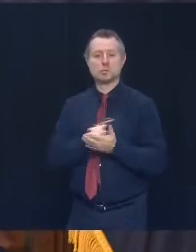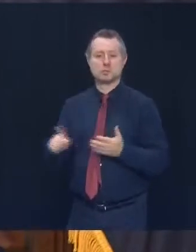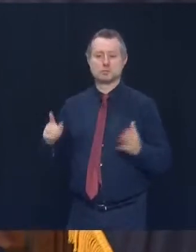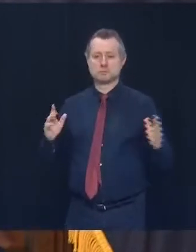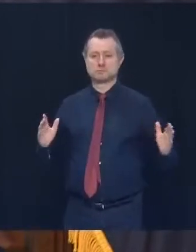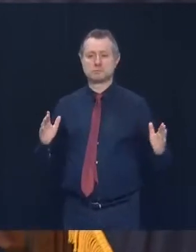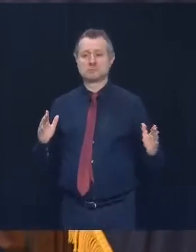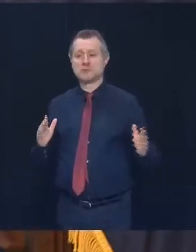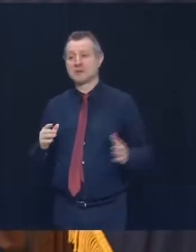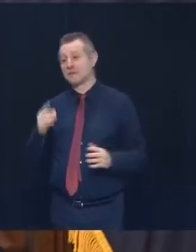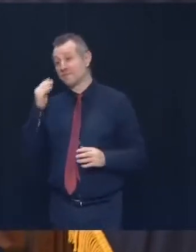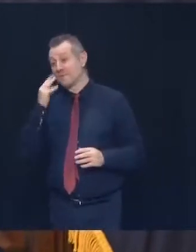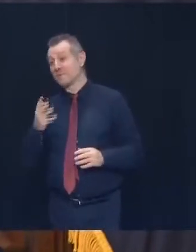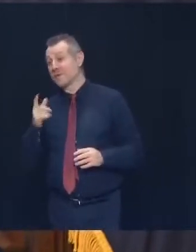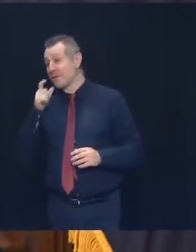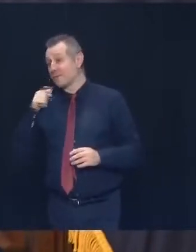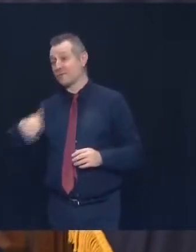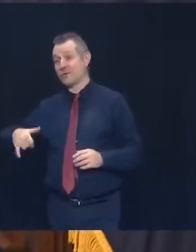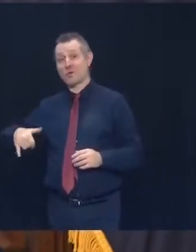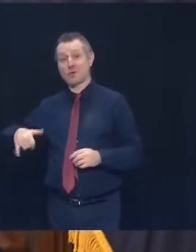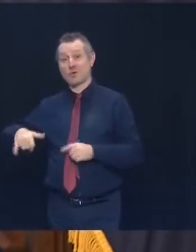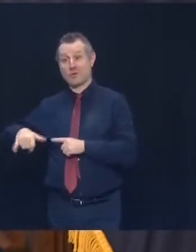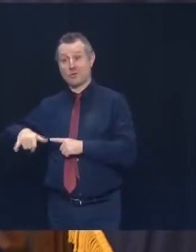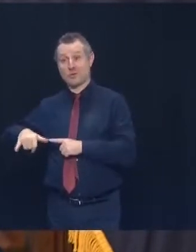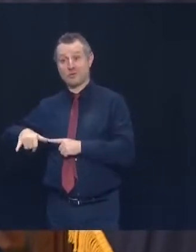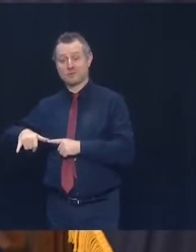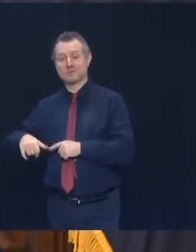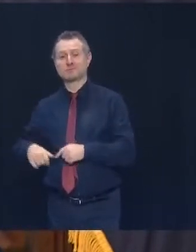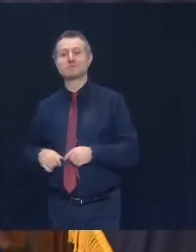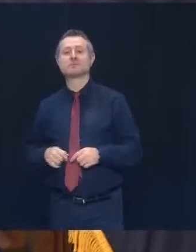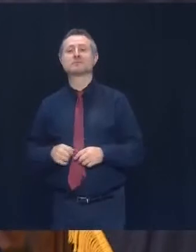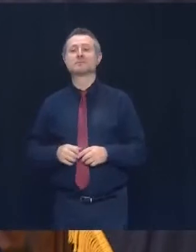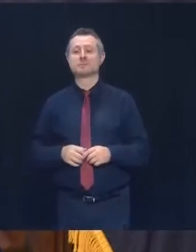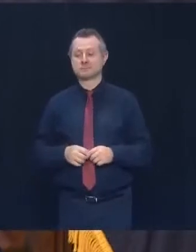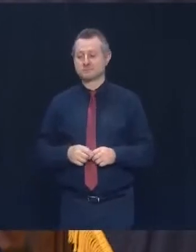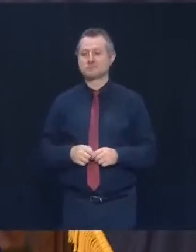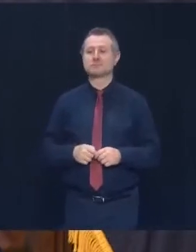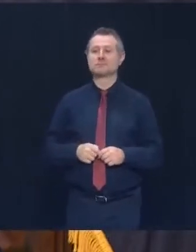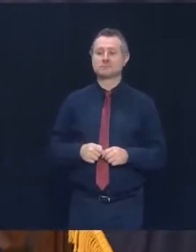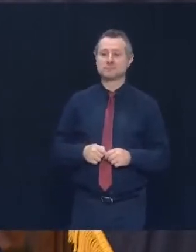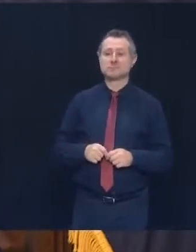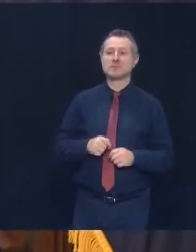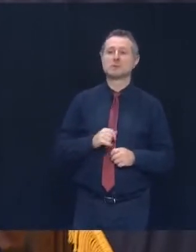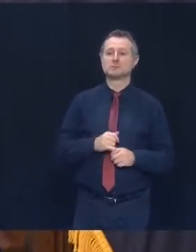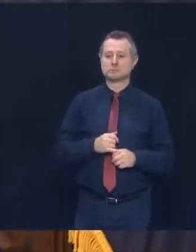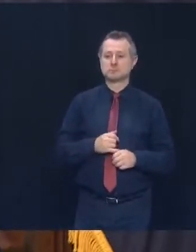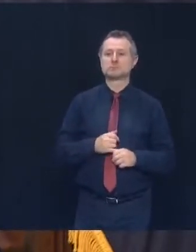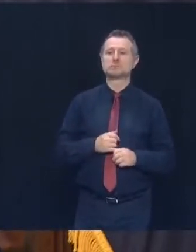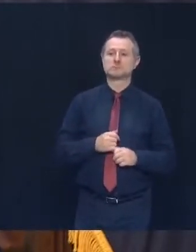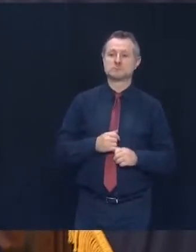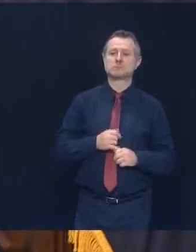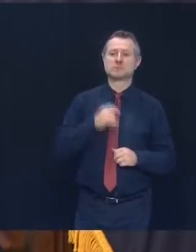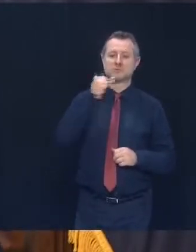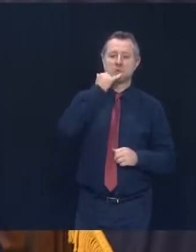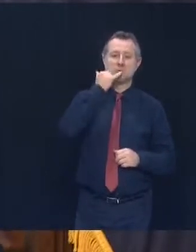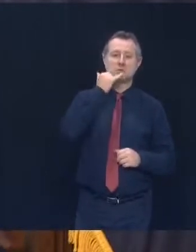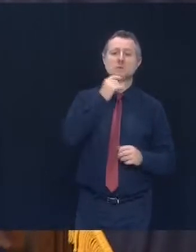Yeah, 1.2, first of all, is the third lowest in the United States of America,